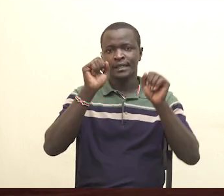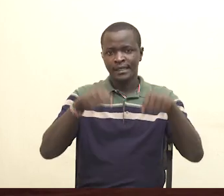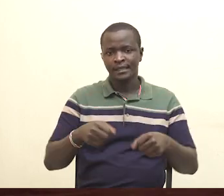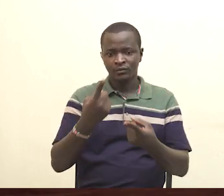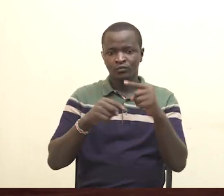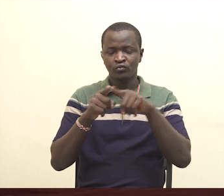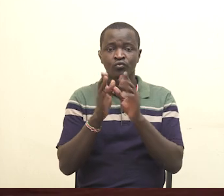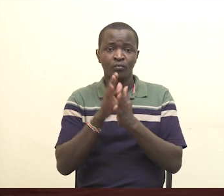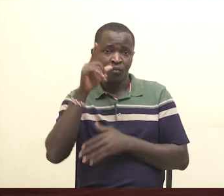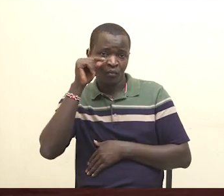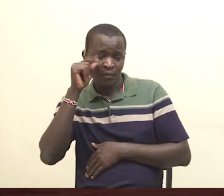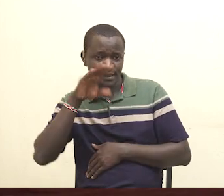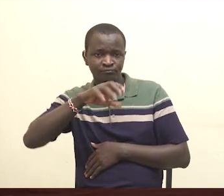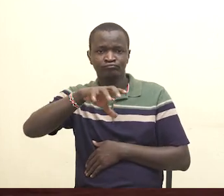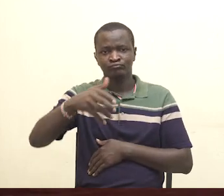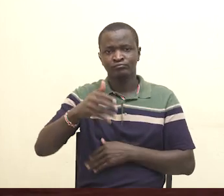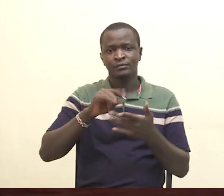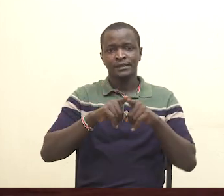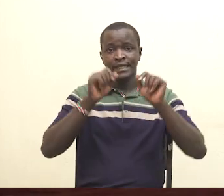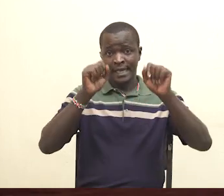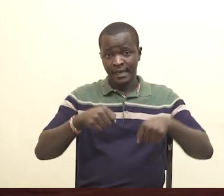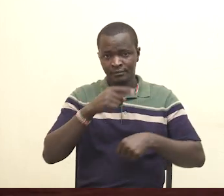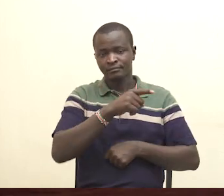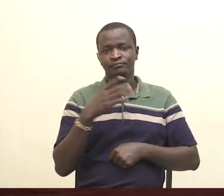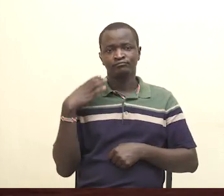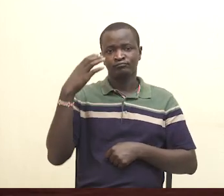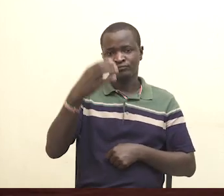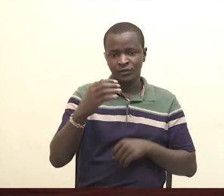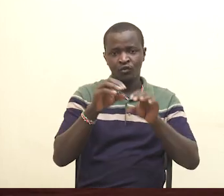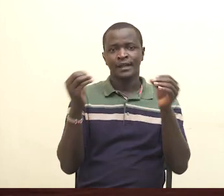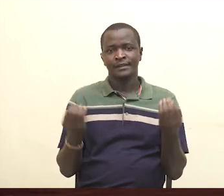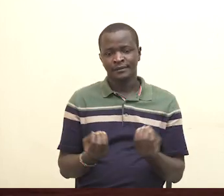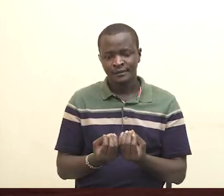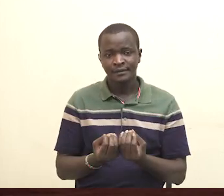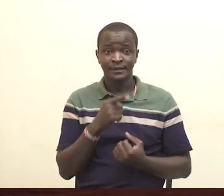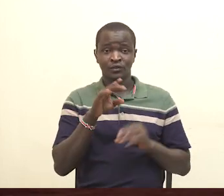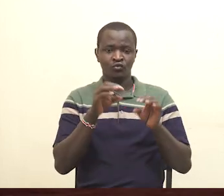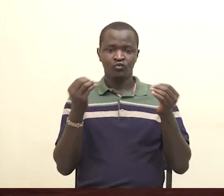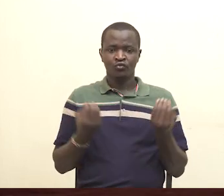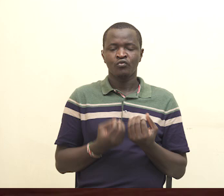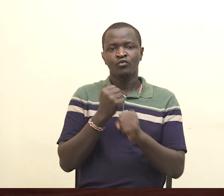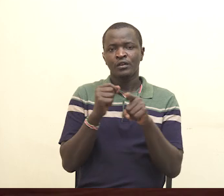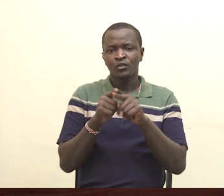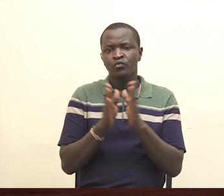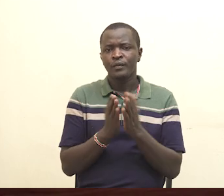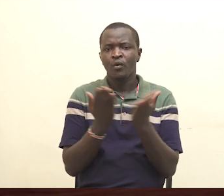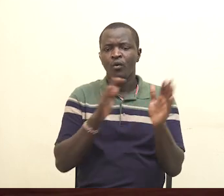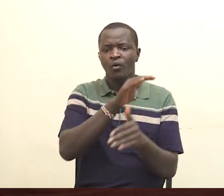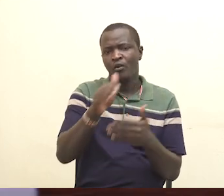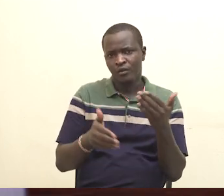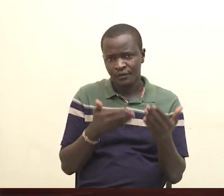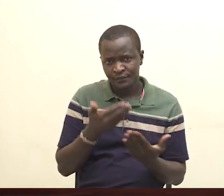that operates from Jomvu Sub-County within Mombasa County. I chair this